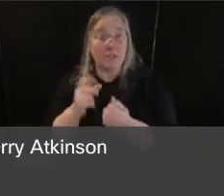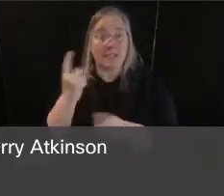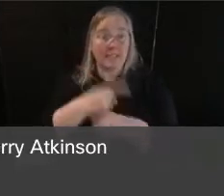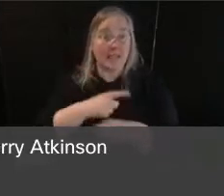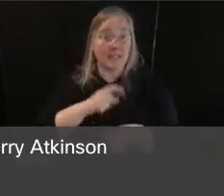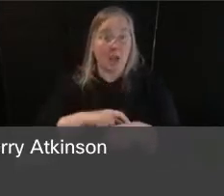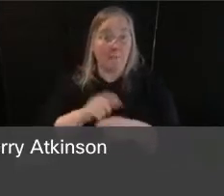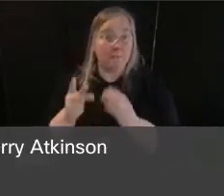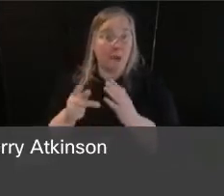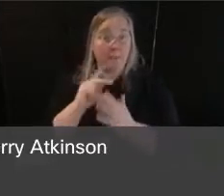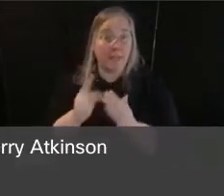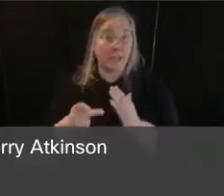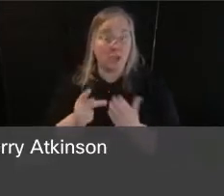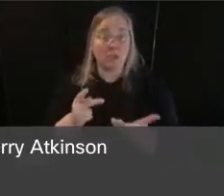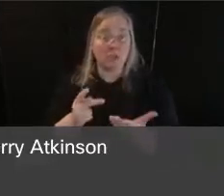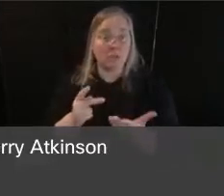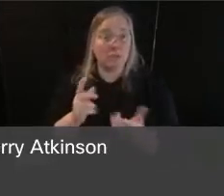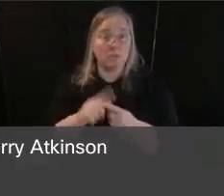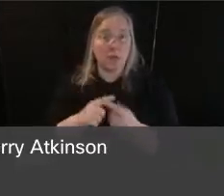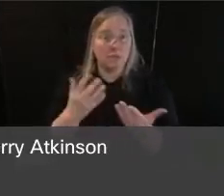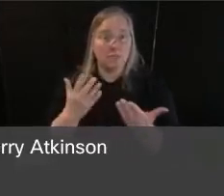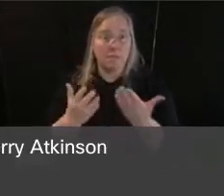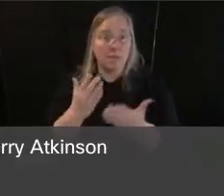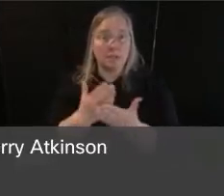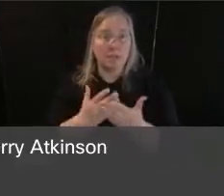out back to the suburbs.